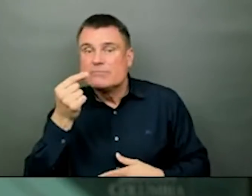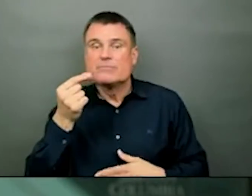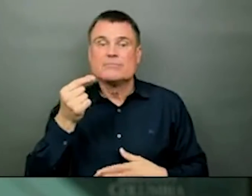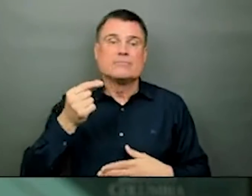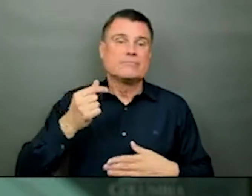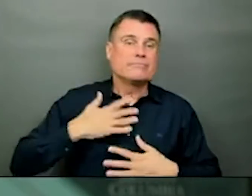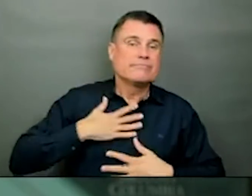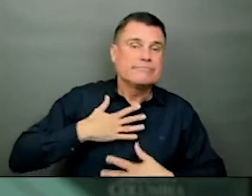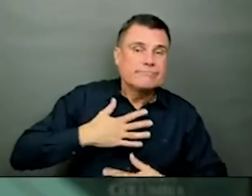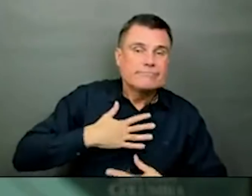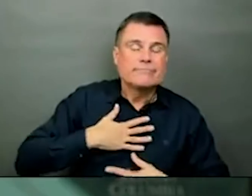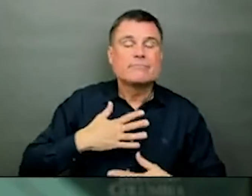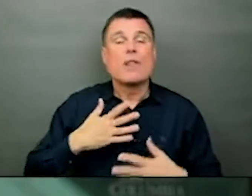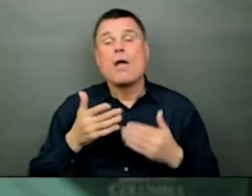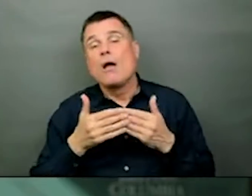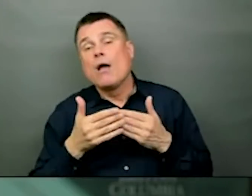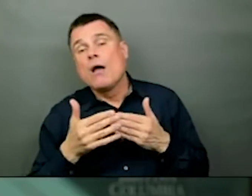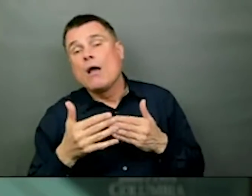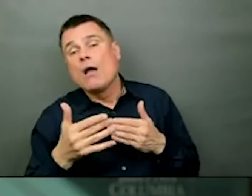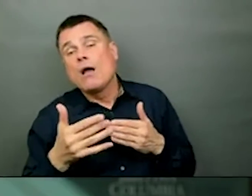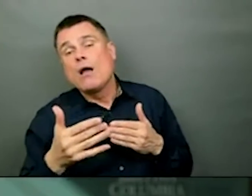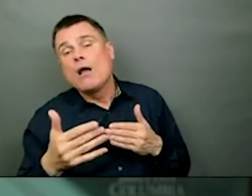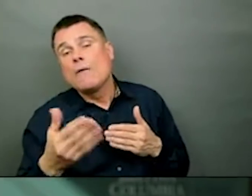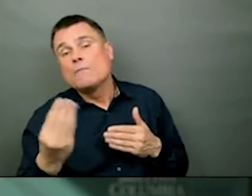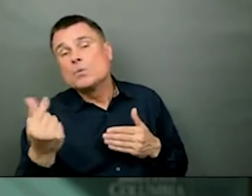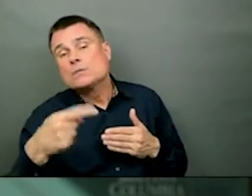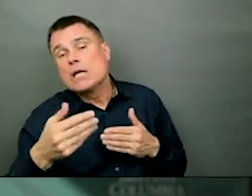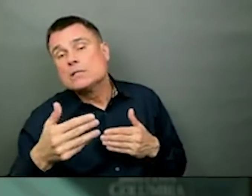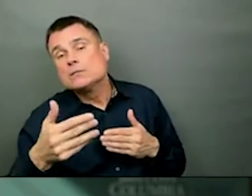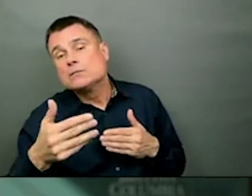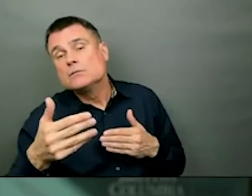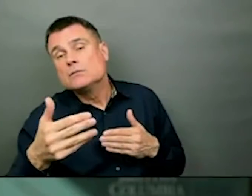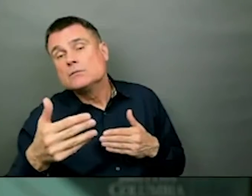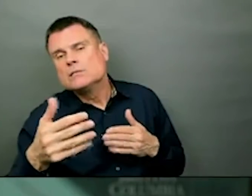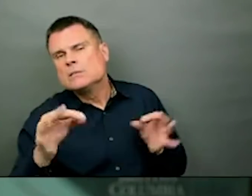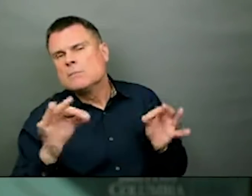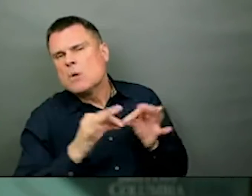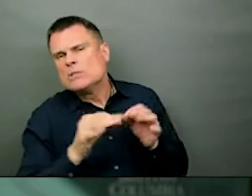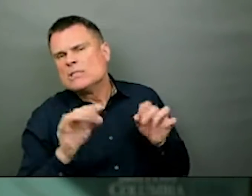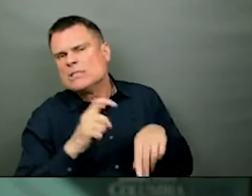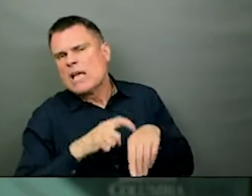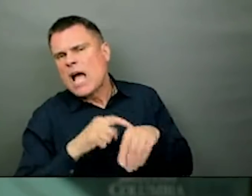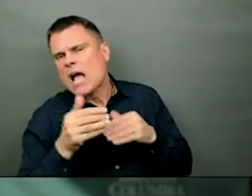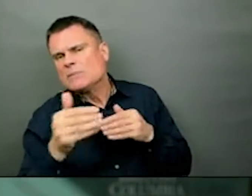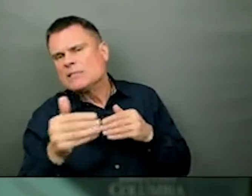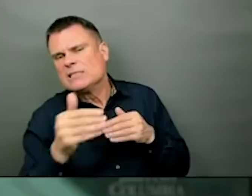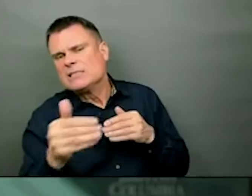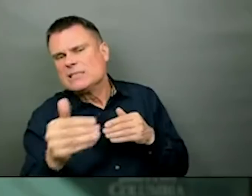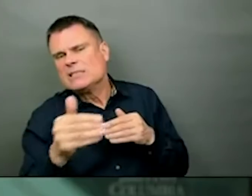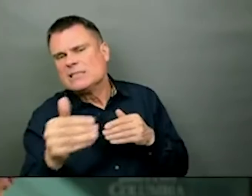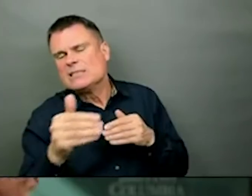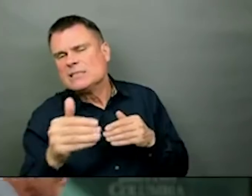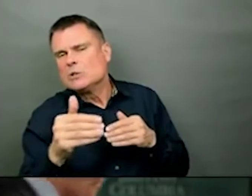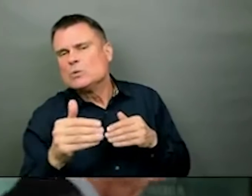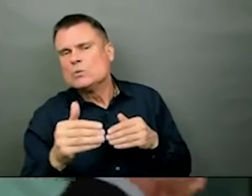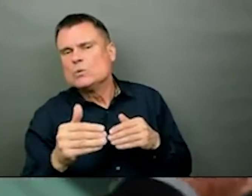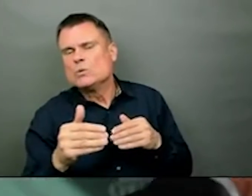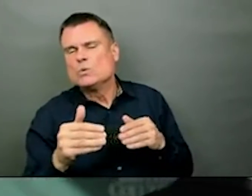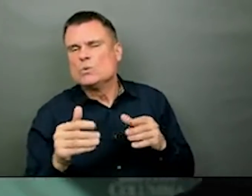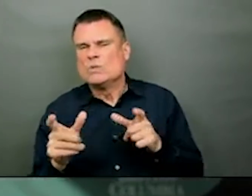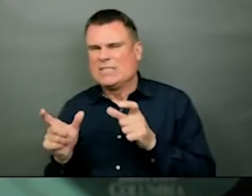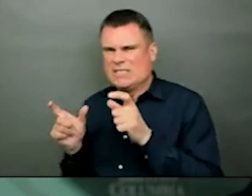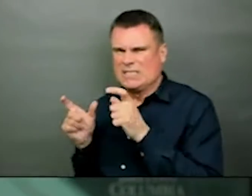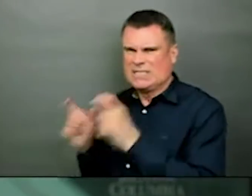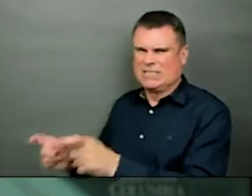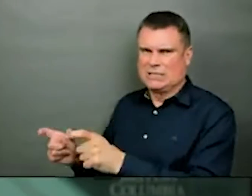critical to managing the pandemic, both with variants and with COVID-19 in general.